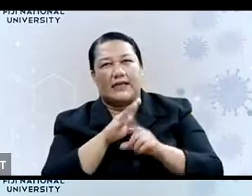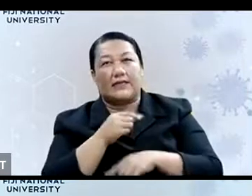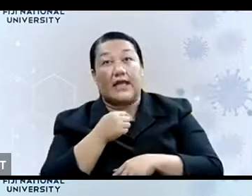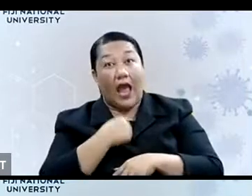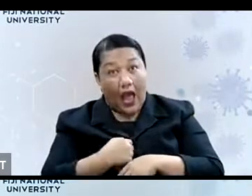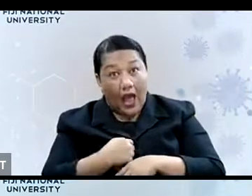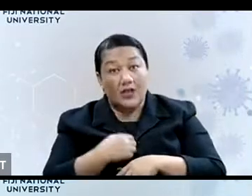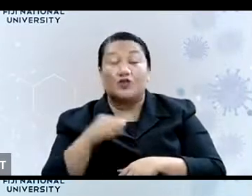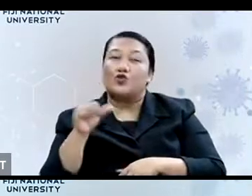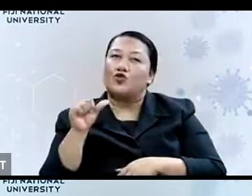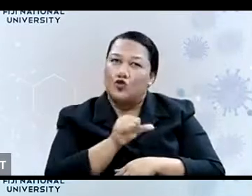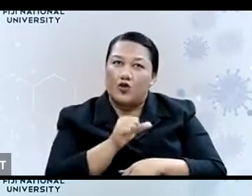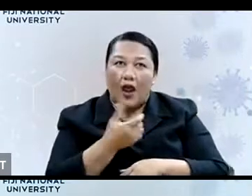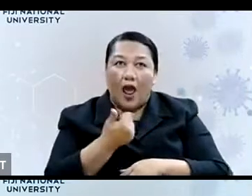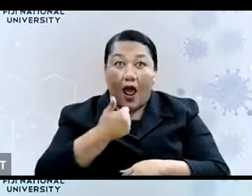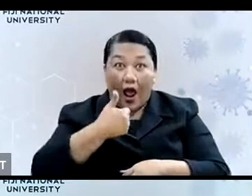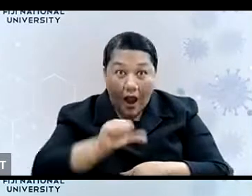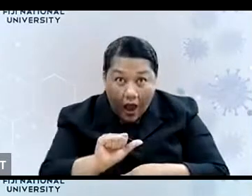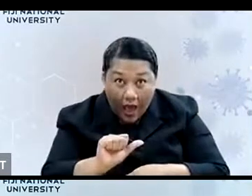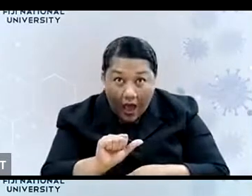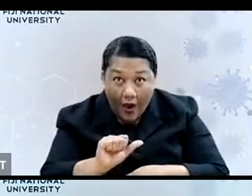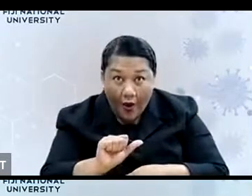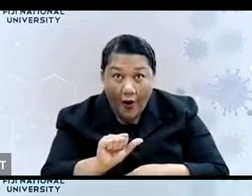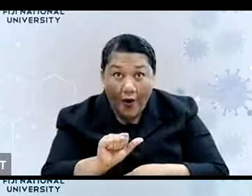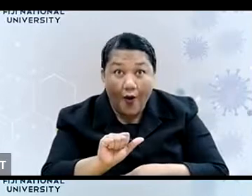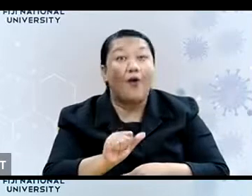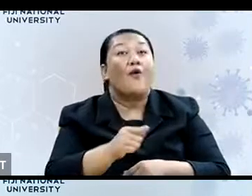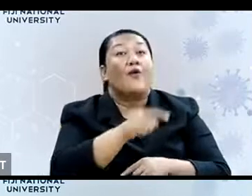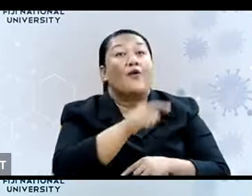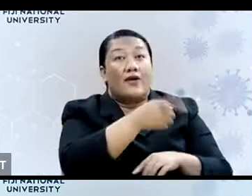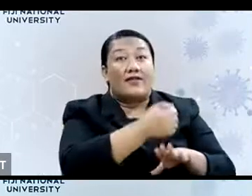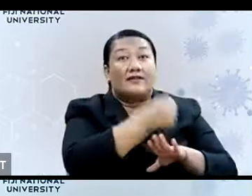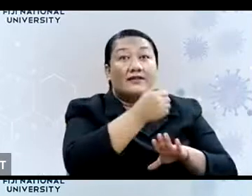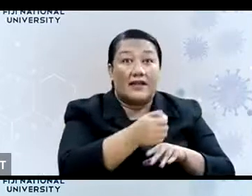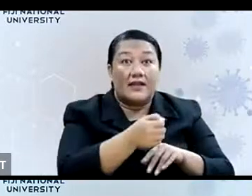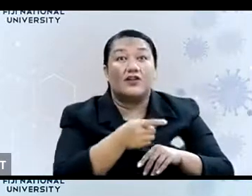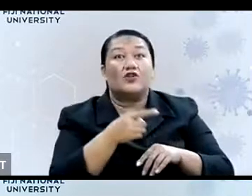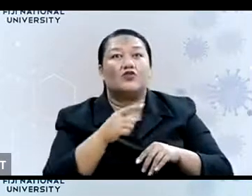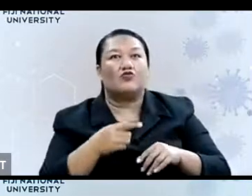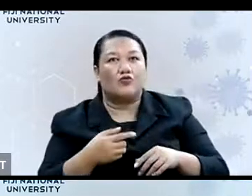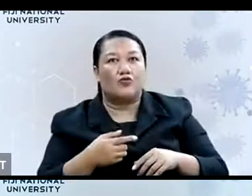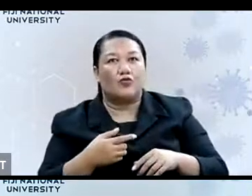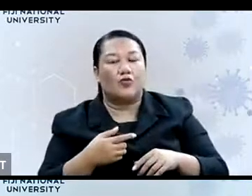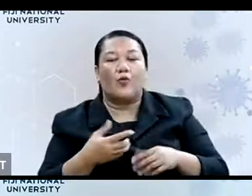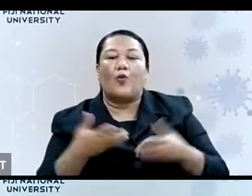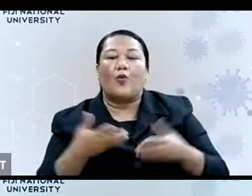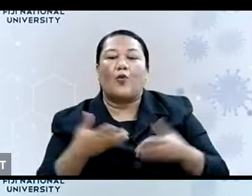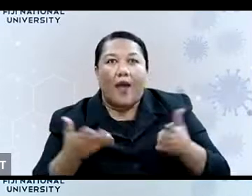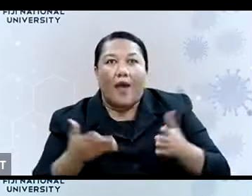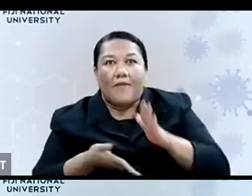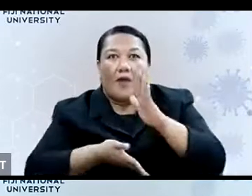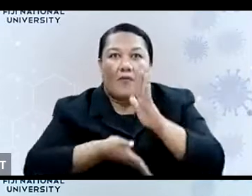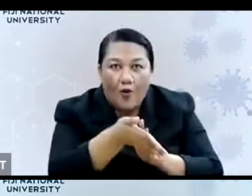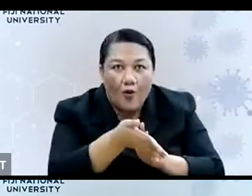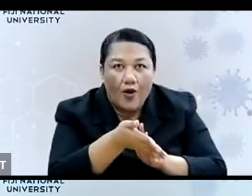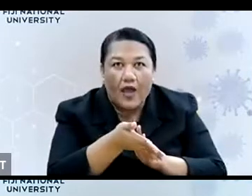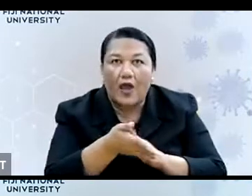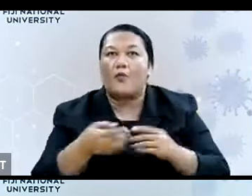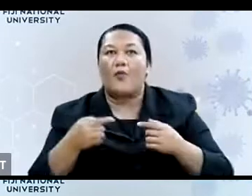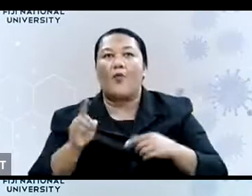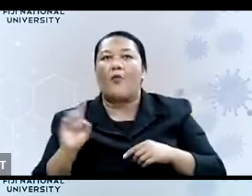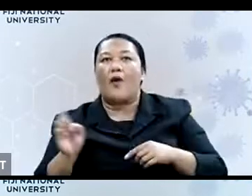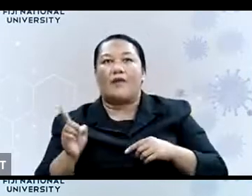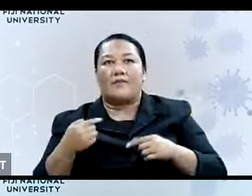should allow the state to be aware of where I'm going and what I'm doing. So I think it's